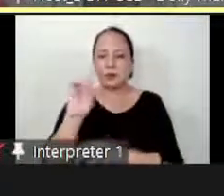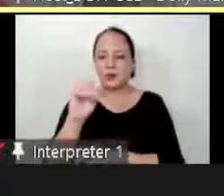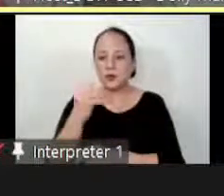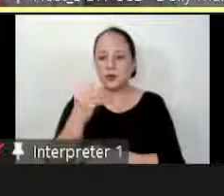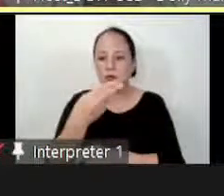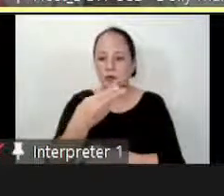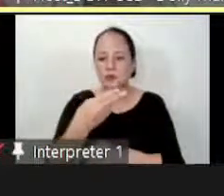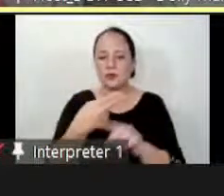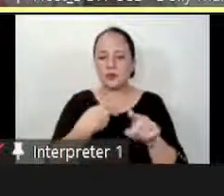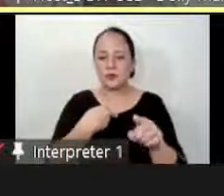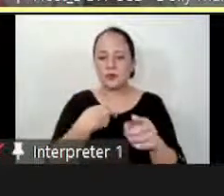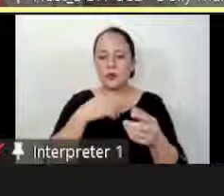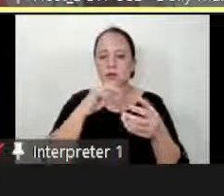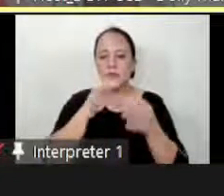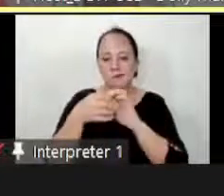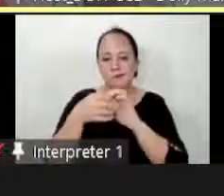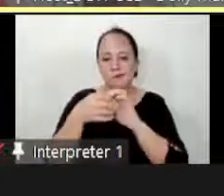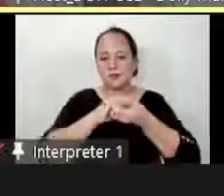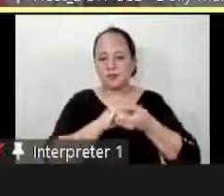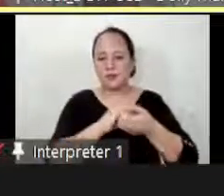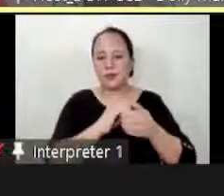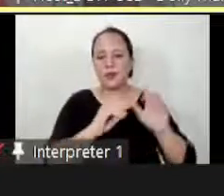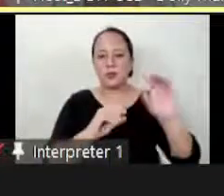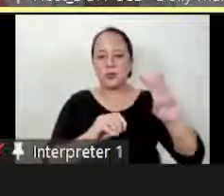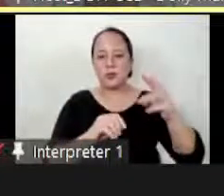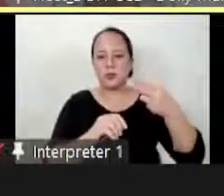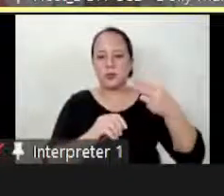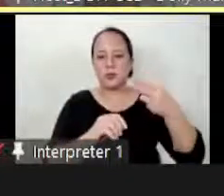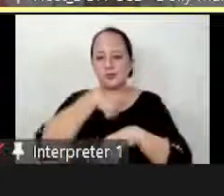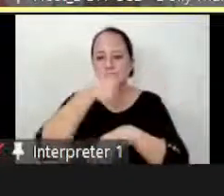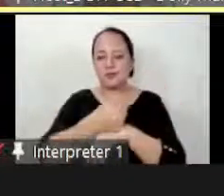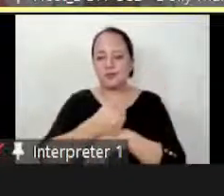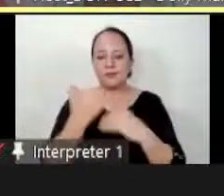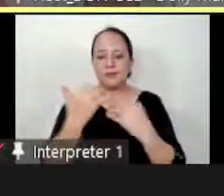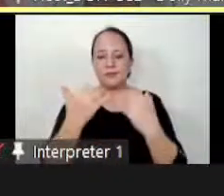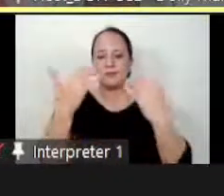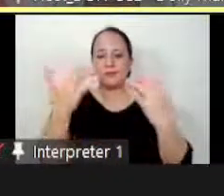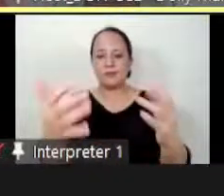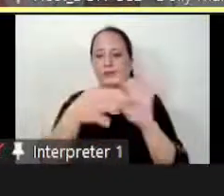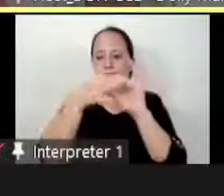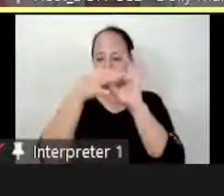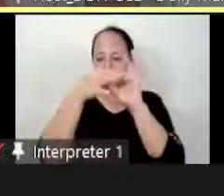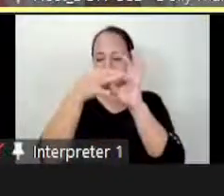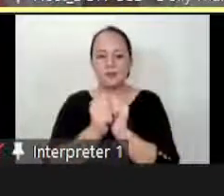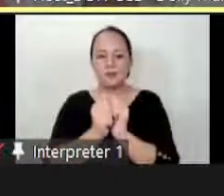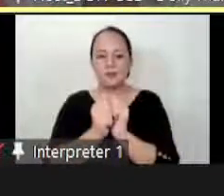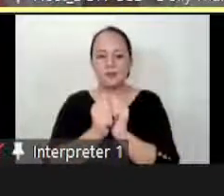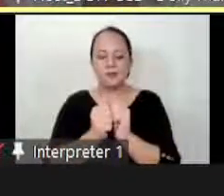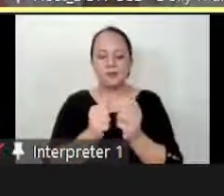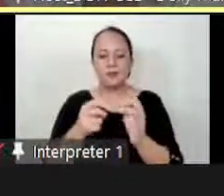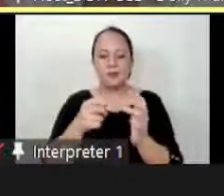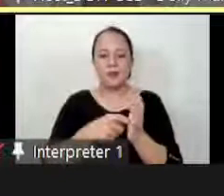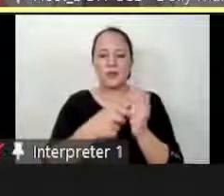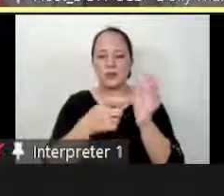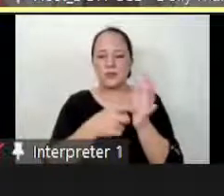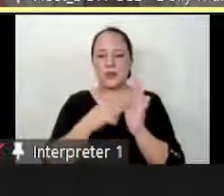the World Health Organization to launch this summit in alignment with the mandate of Republic